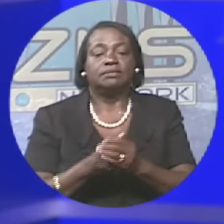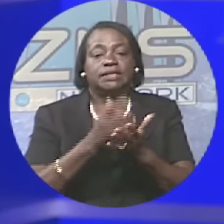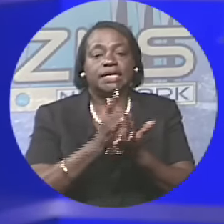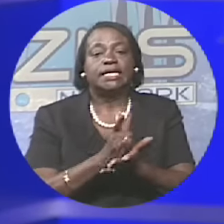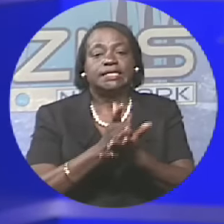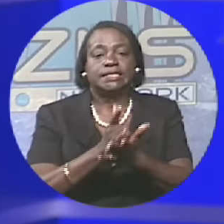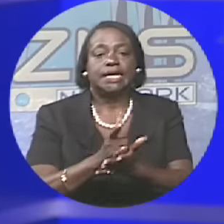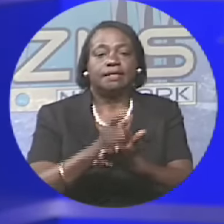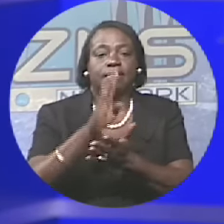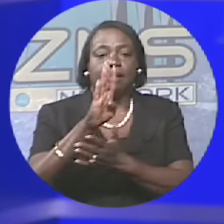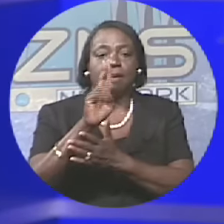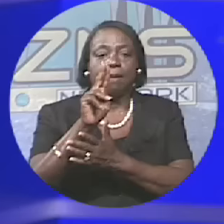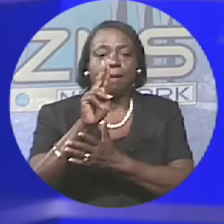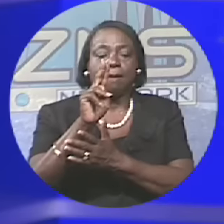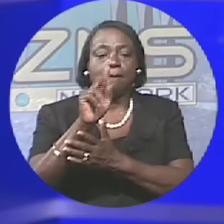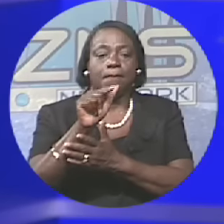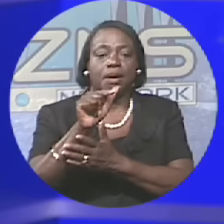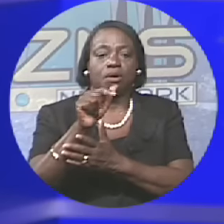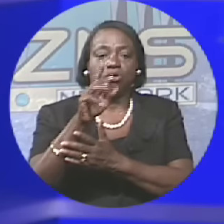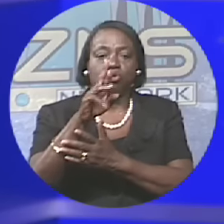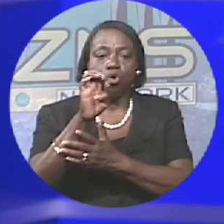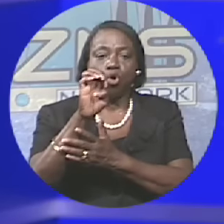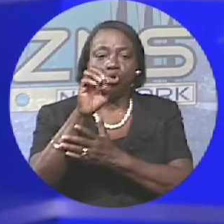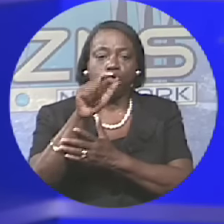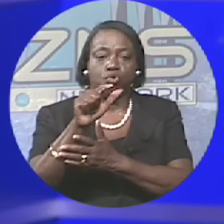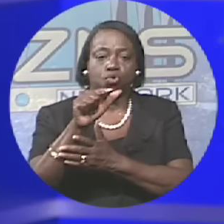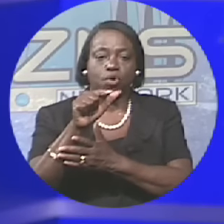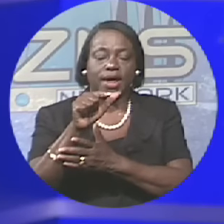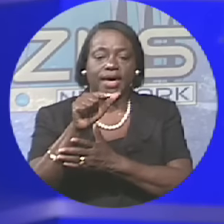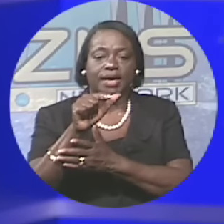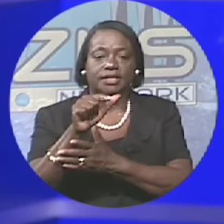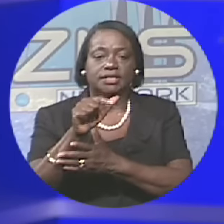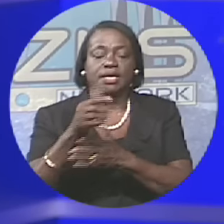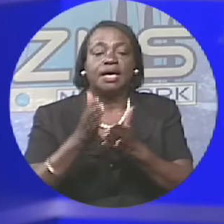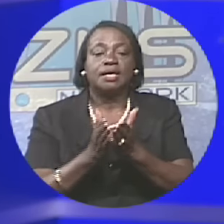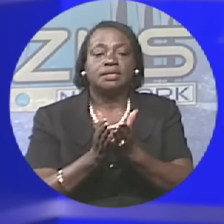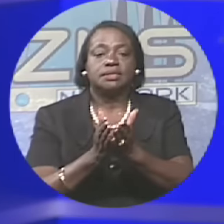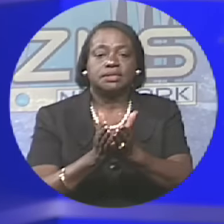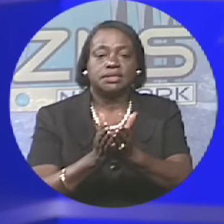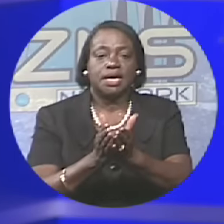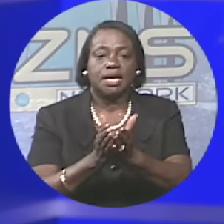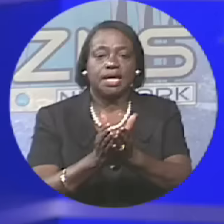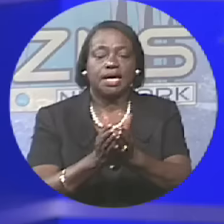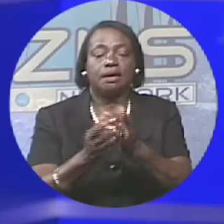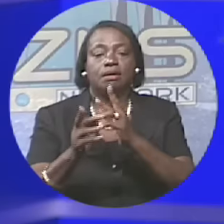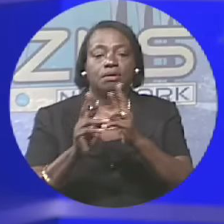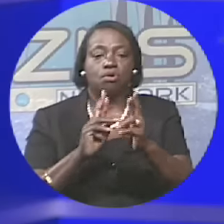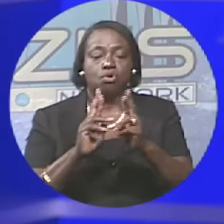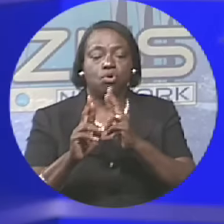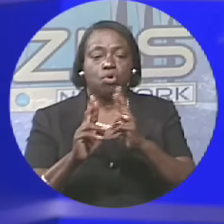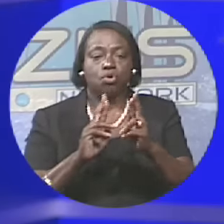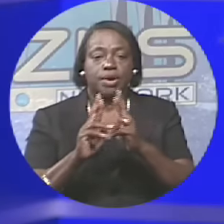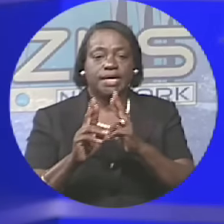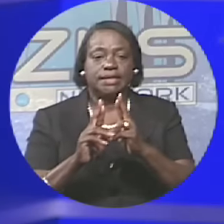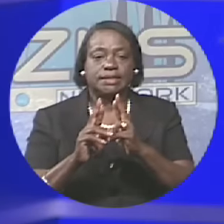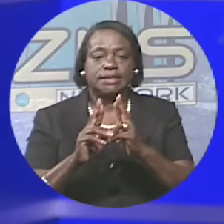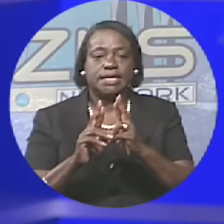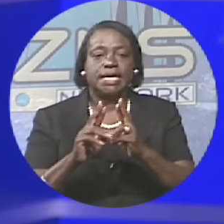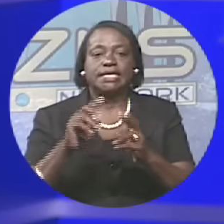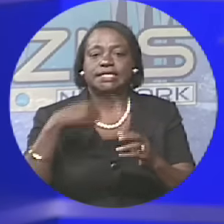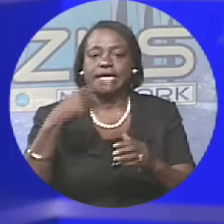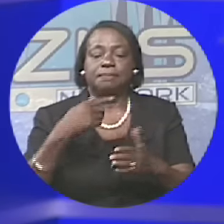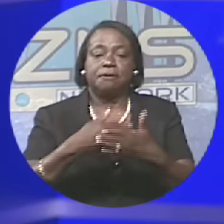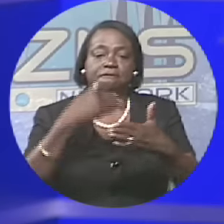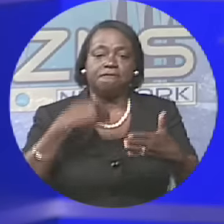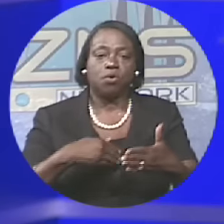Red Regatta will be the highlight for the beautiful island of Exuma this weekend. As our Julian Gibson tells us, before the sloops hit the water, the